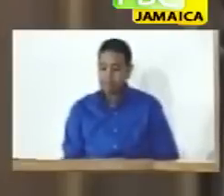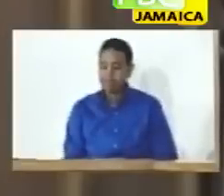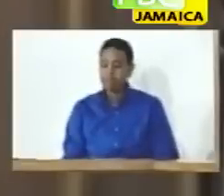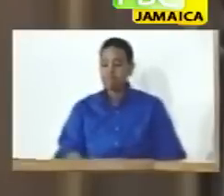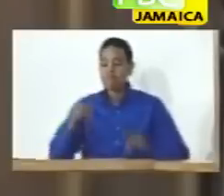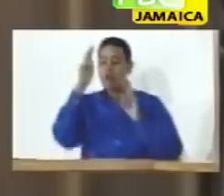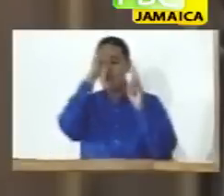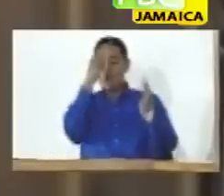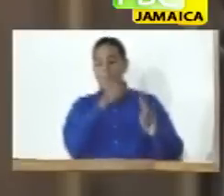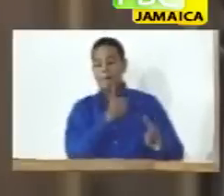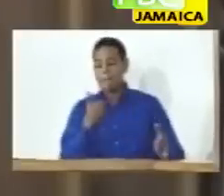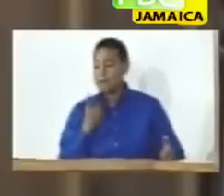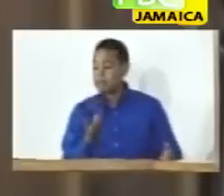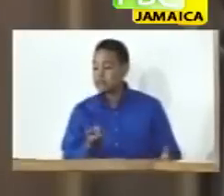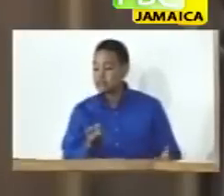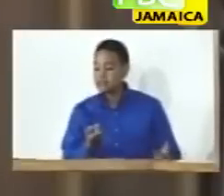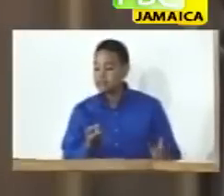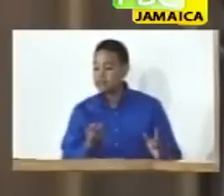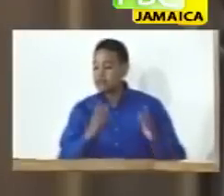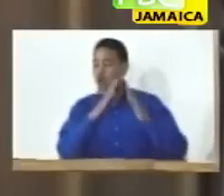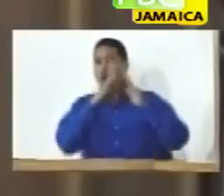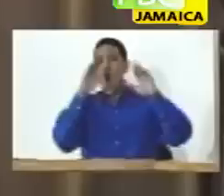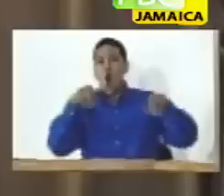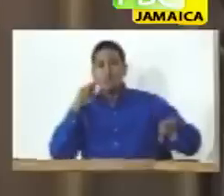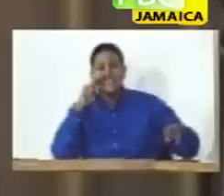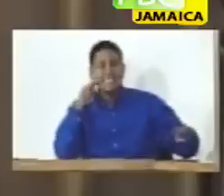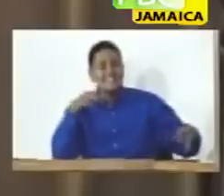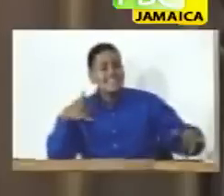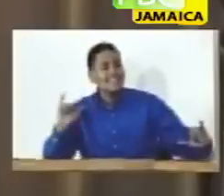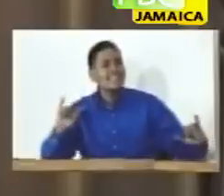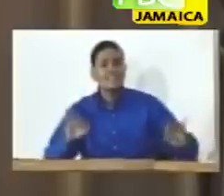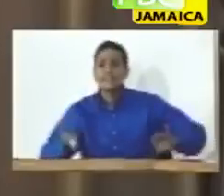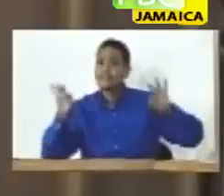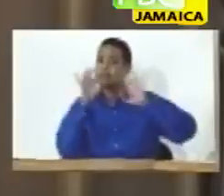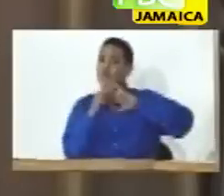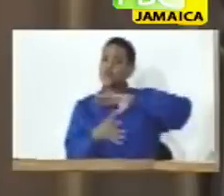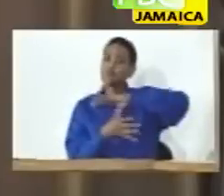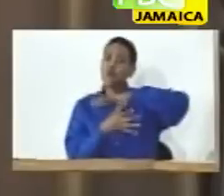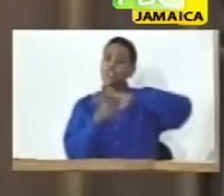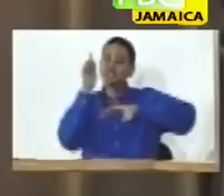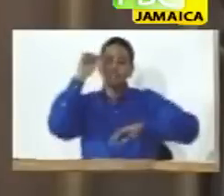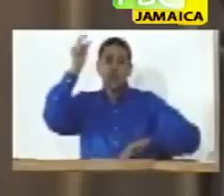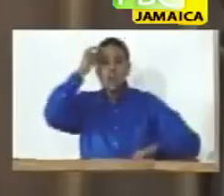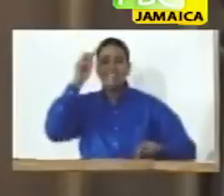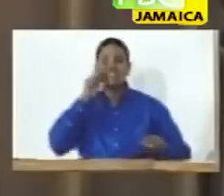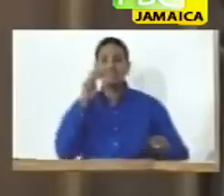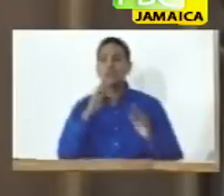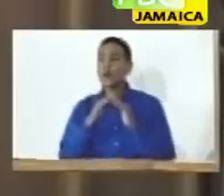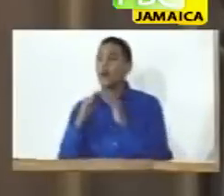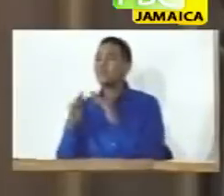Honourable members, housing remains a key priority for the government.